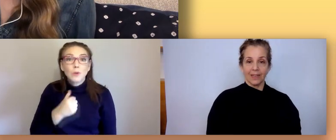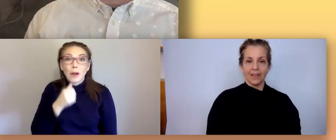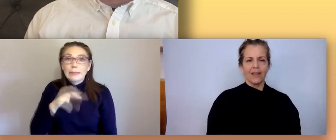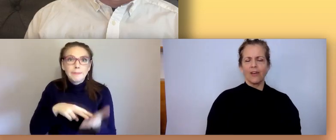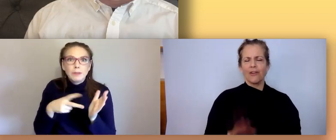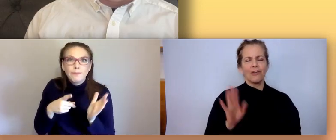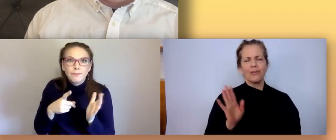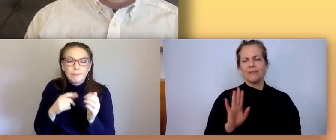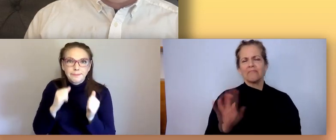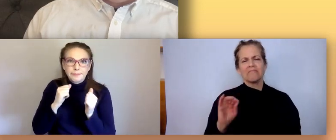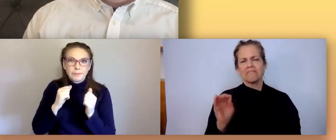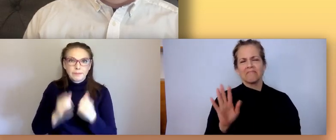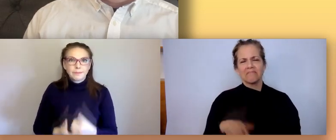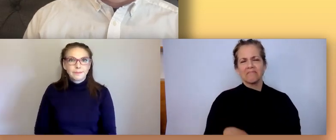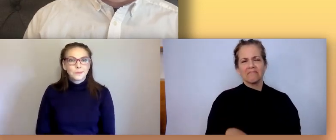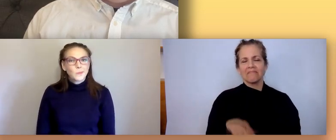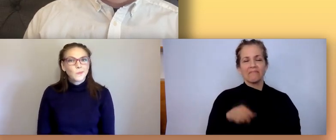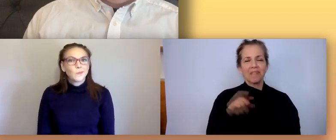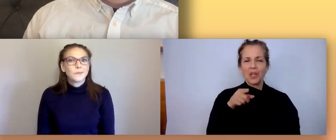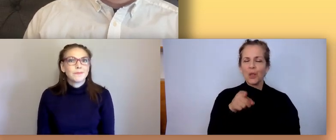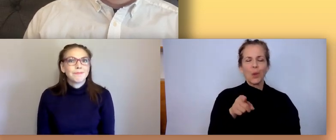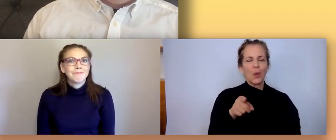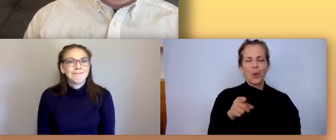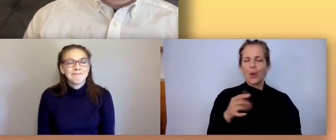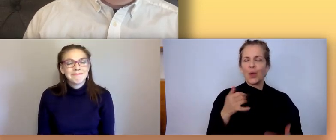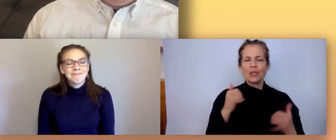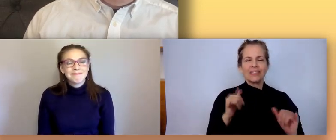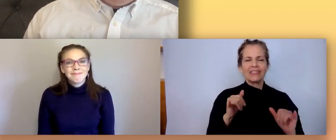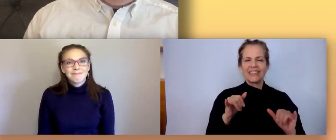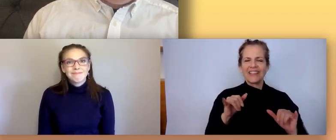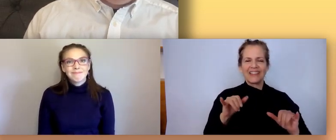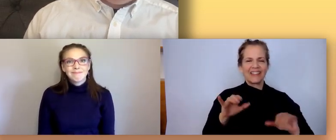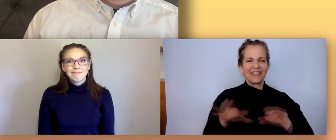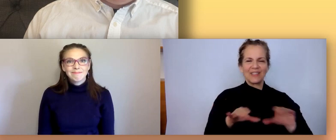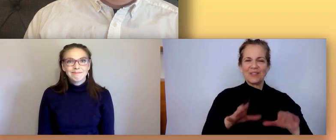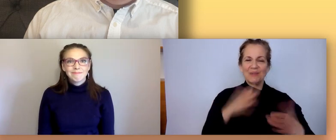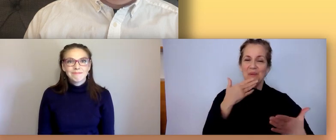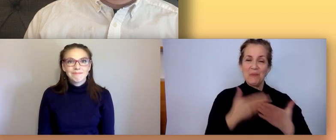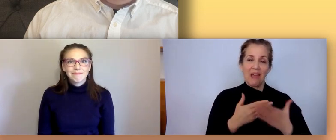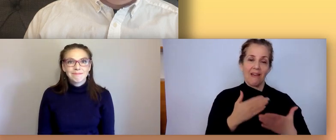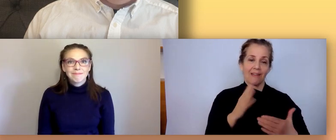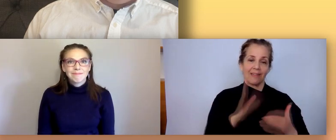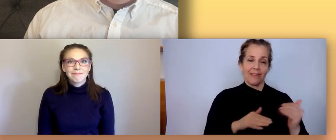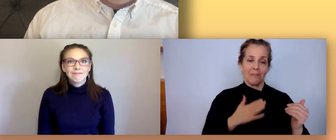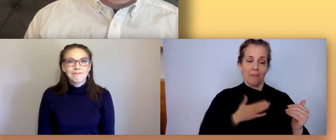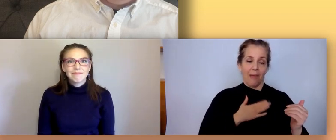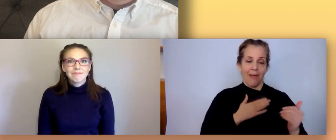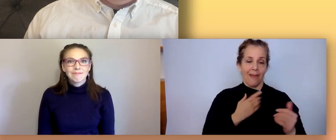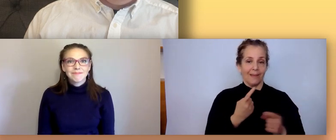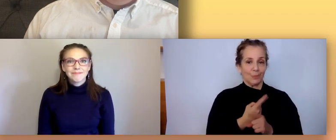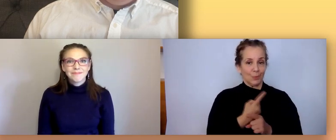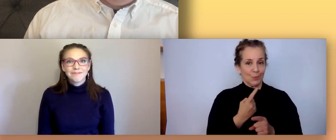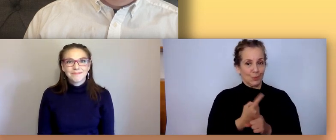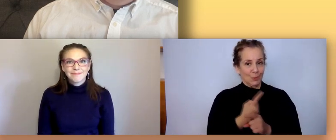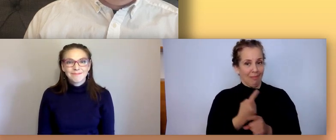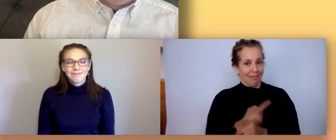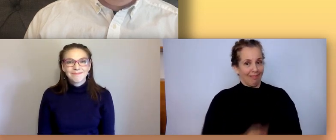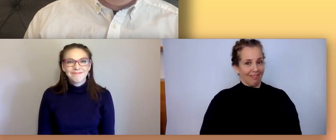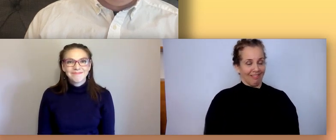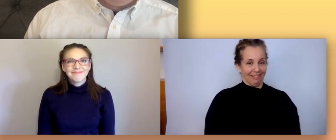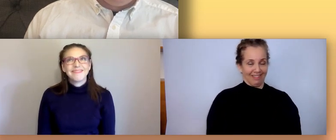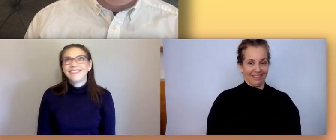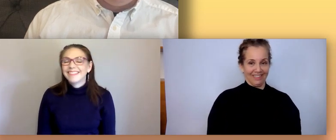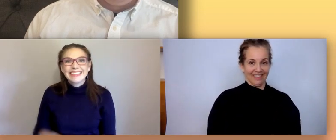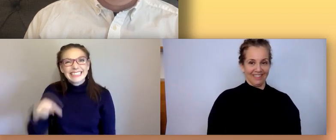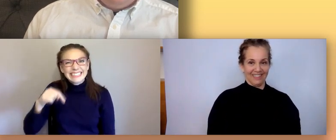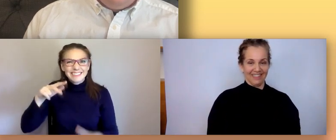Don't mean worry to. about it. You're still doing better than like usual. This